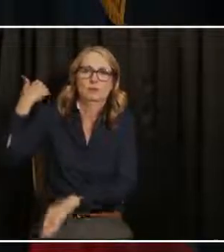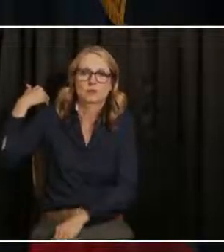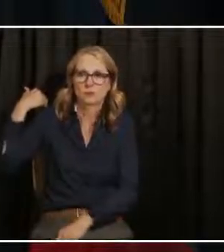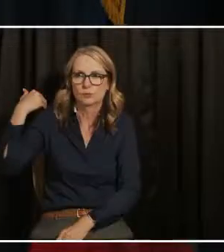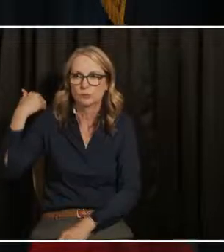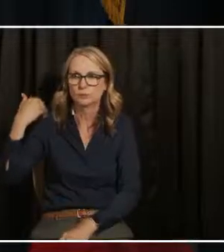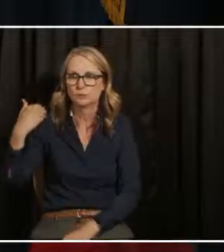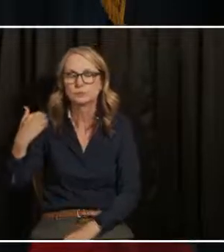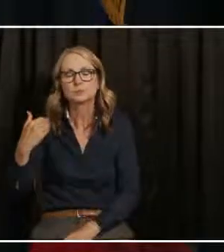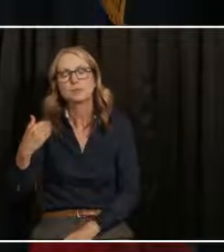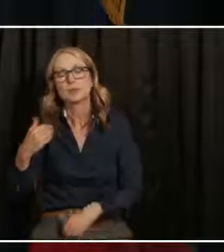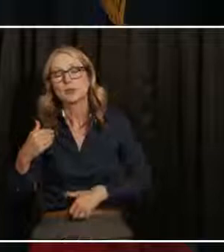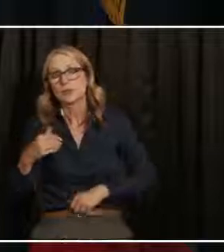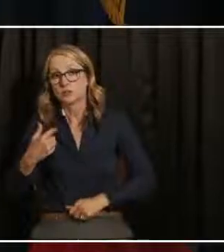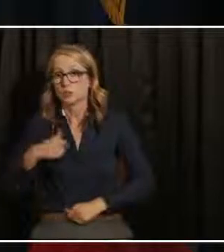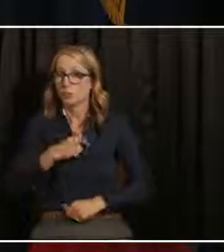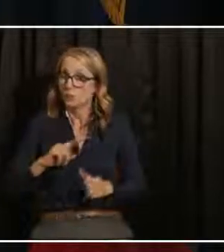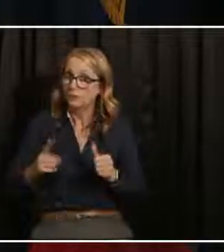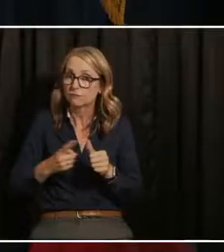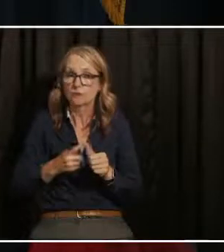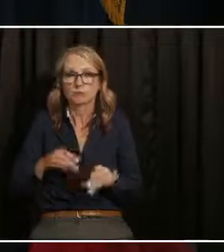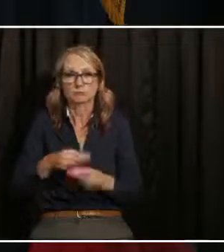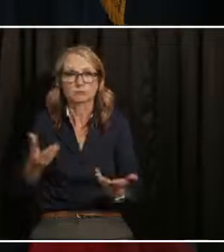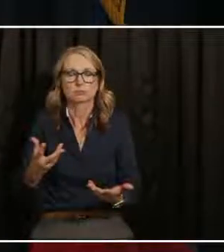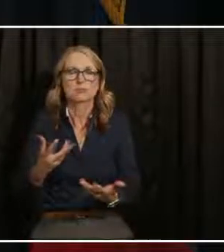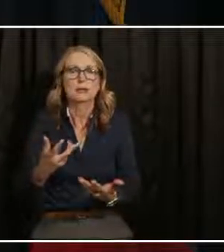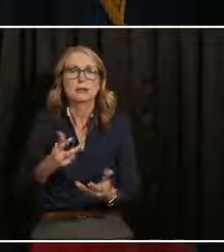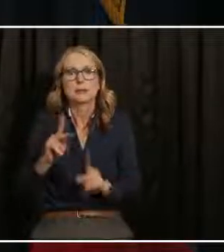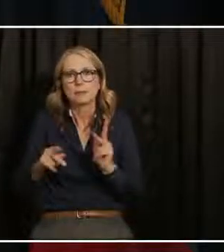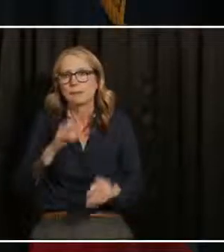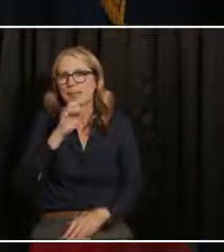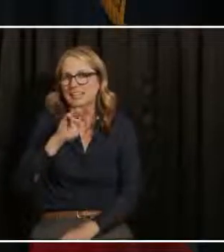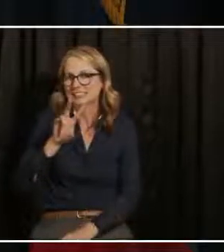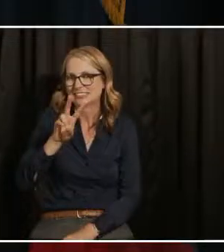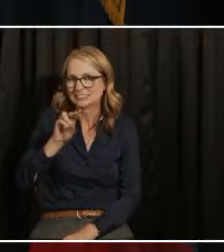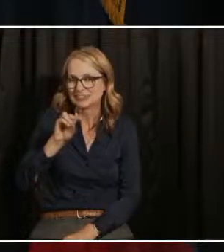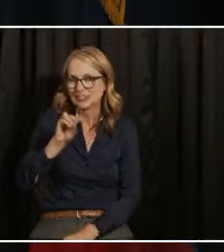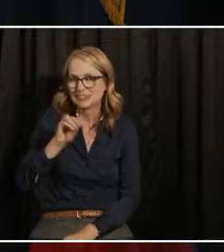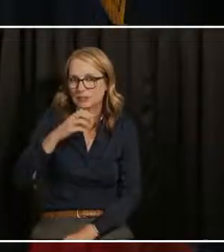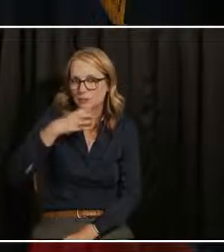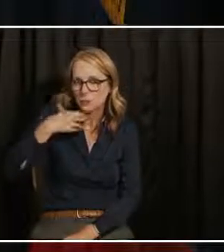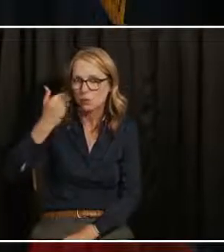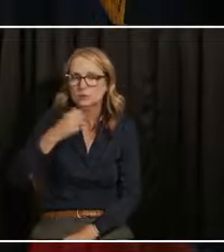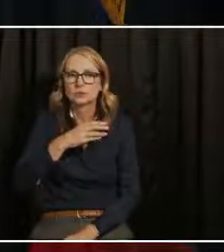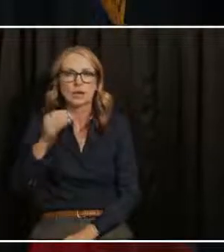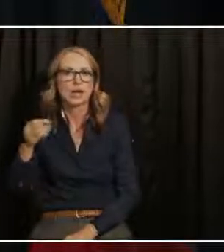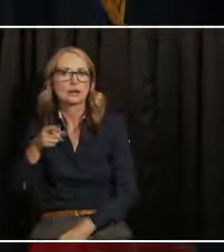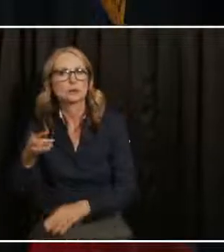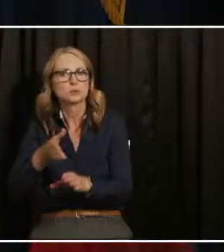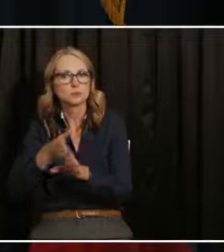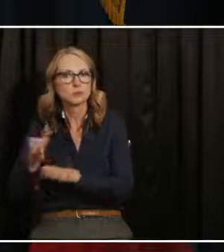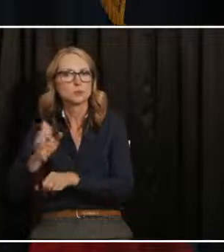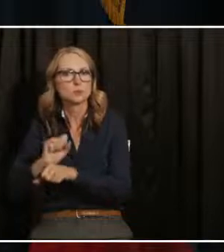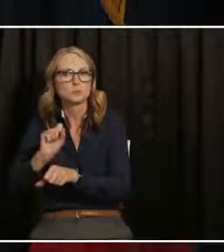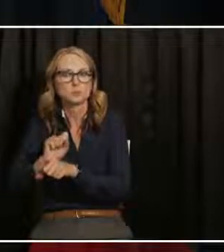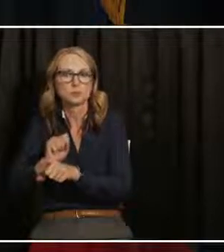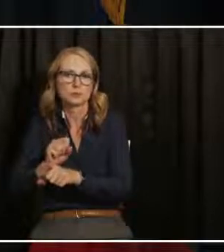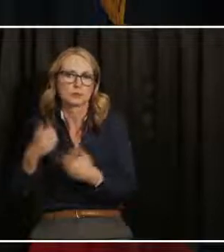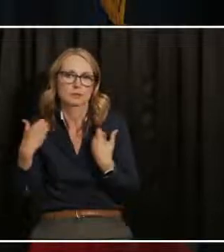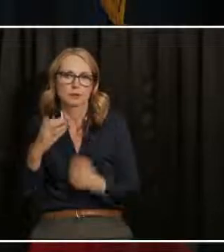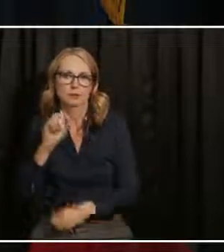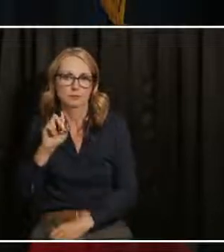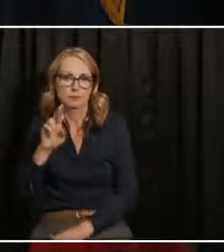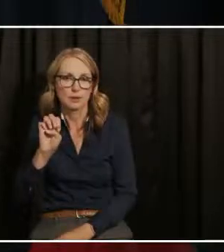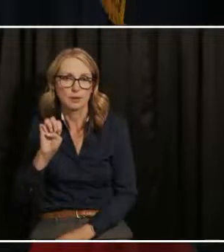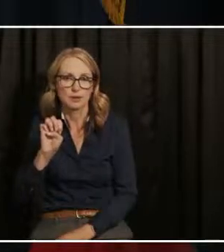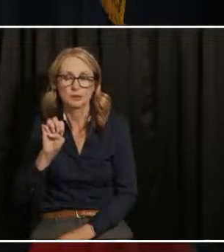up. And people 70 and up. So that's who got it at that time, health workers. So the people who got it 6 months ago and are